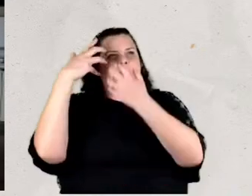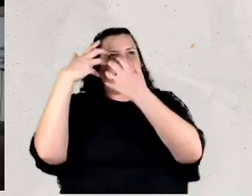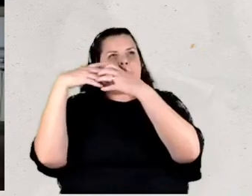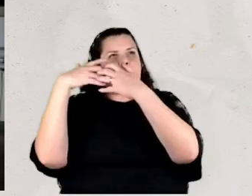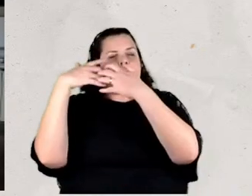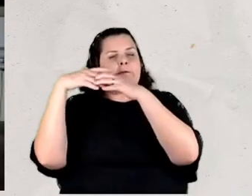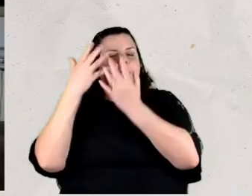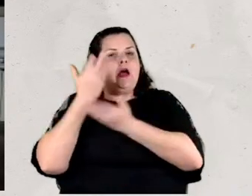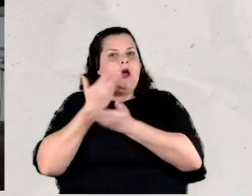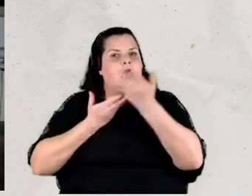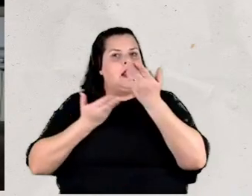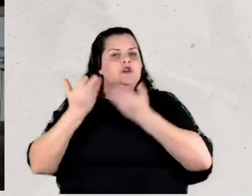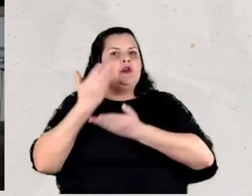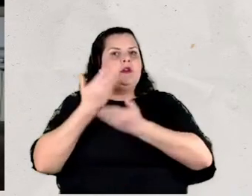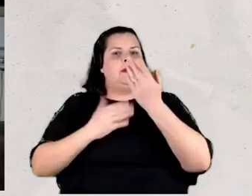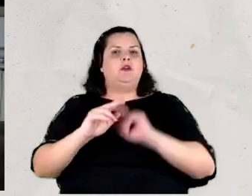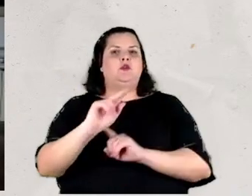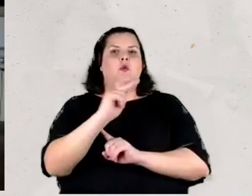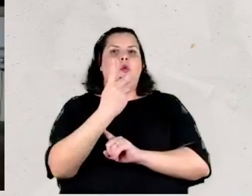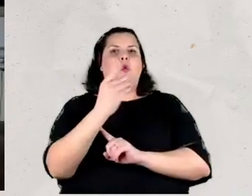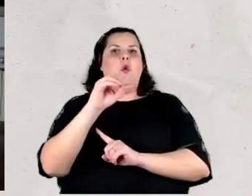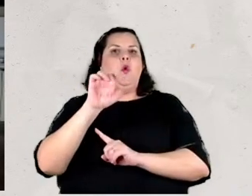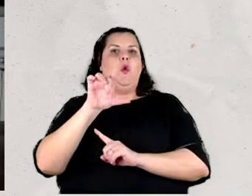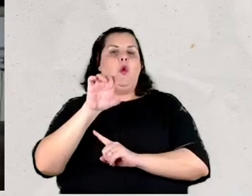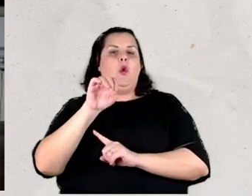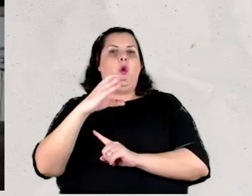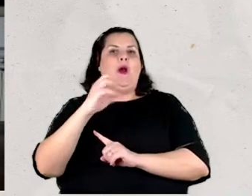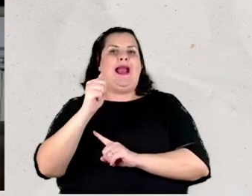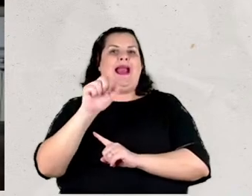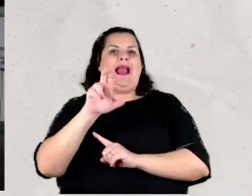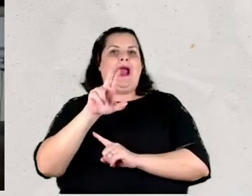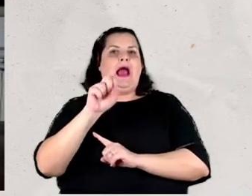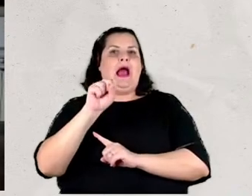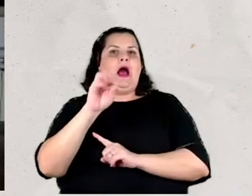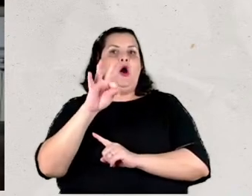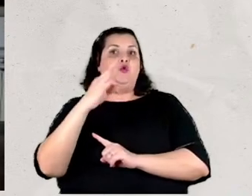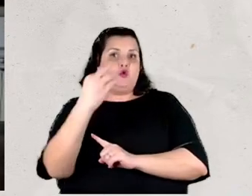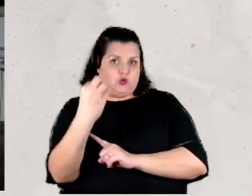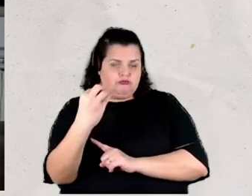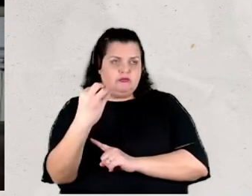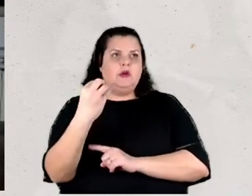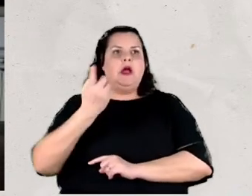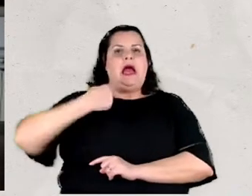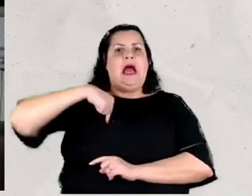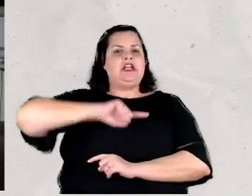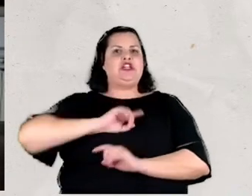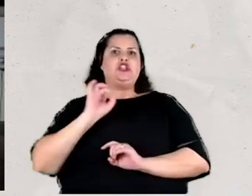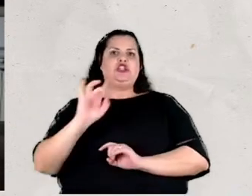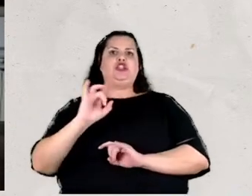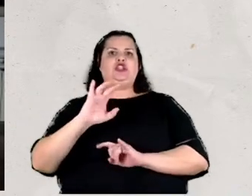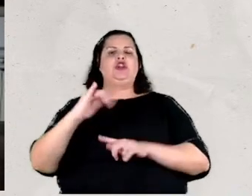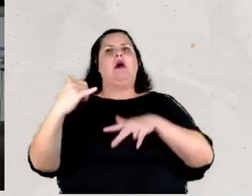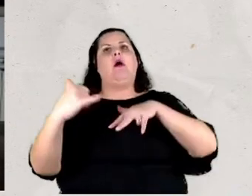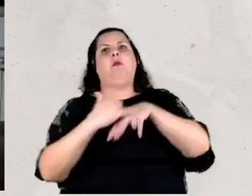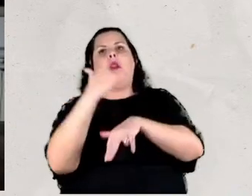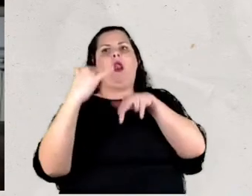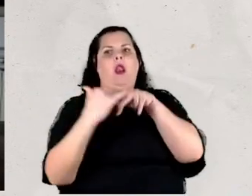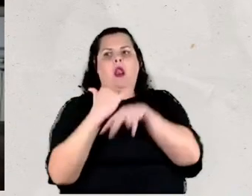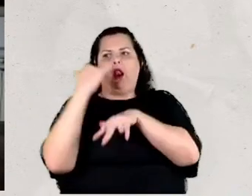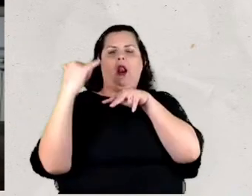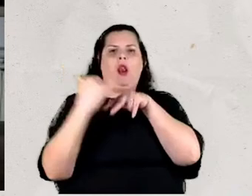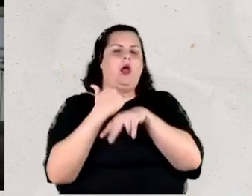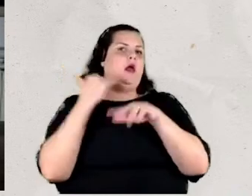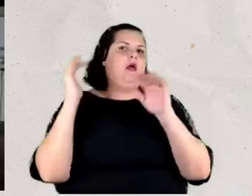victim people. We are not just the people that experienced the Holocaust. We are primarily the